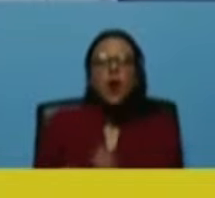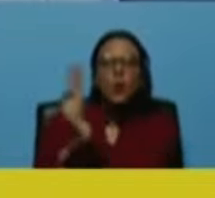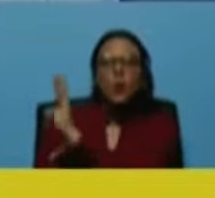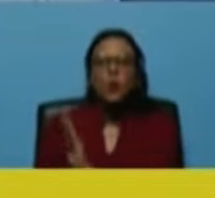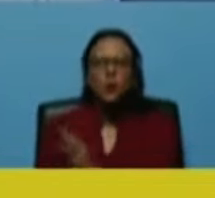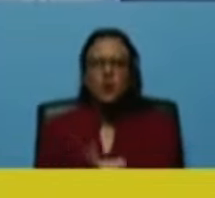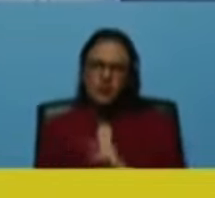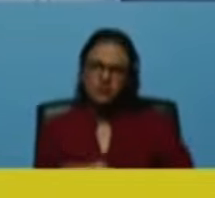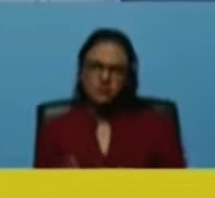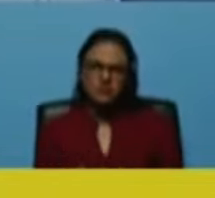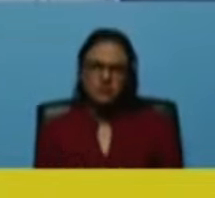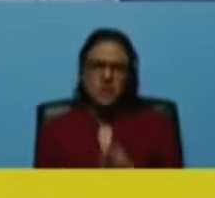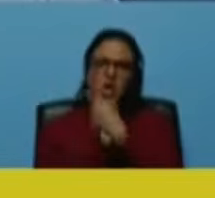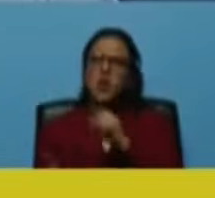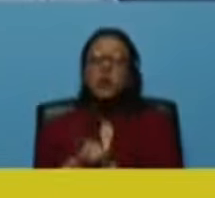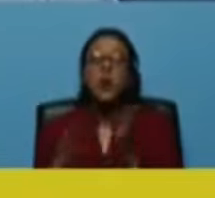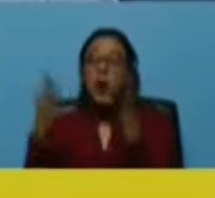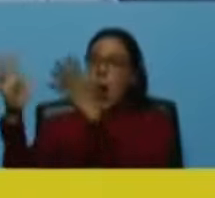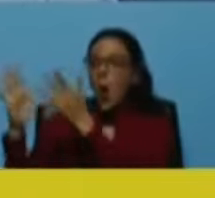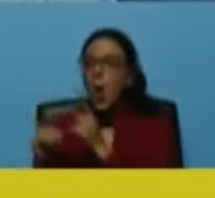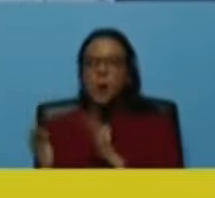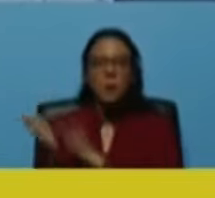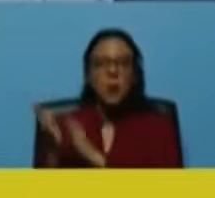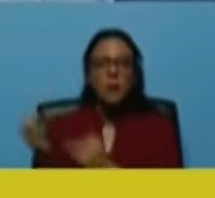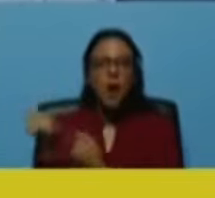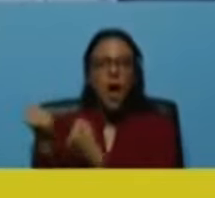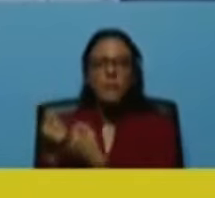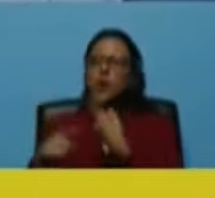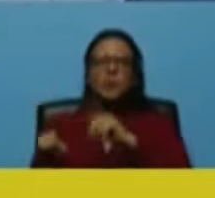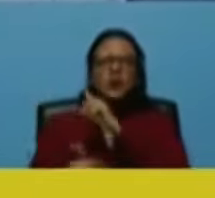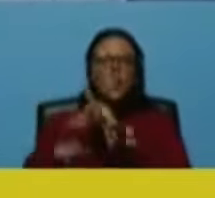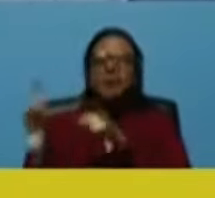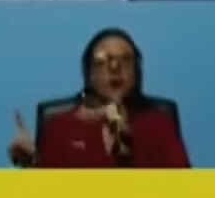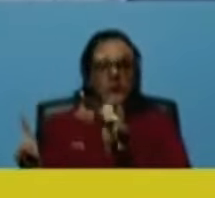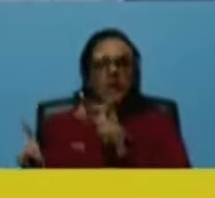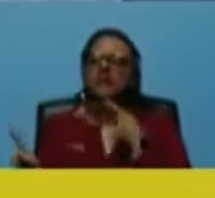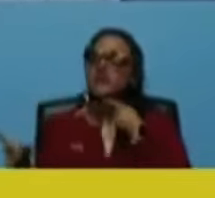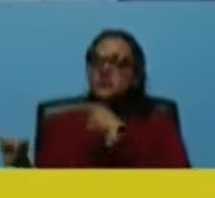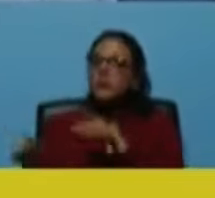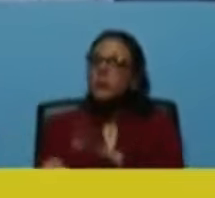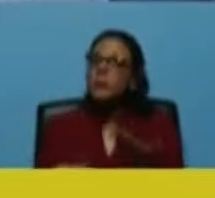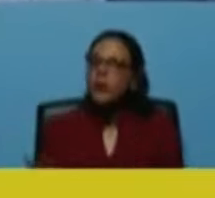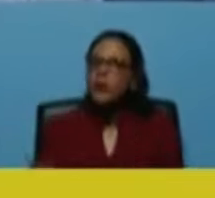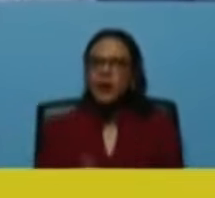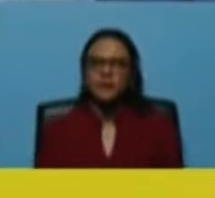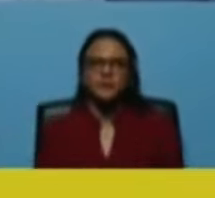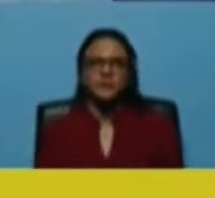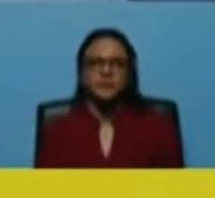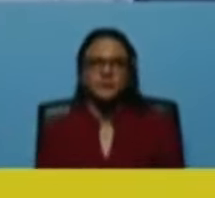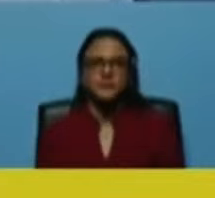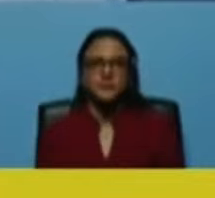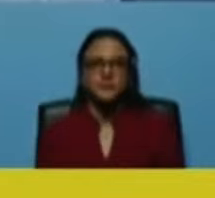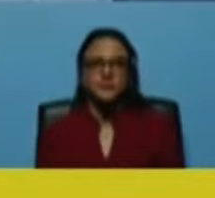them anything about that to them. Thank you.